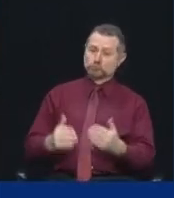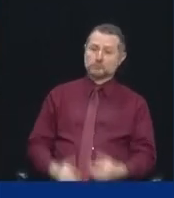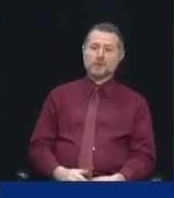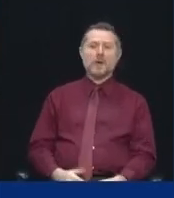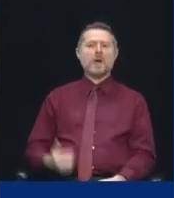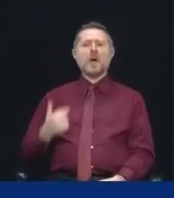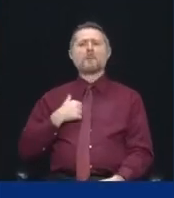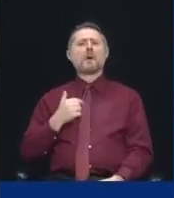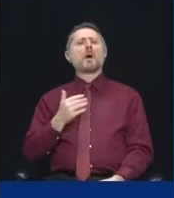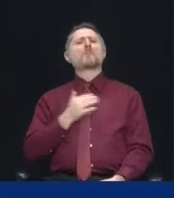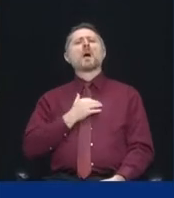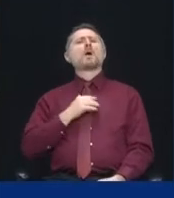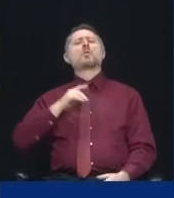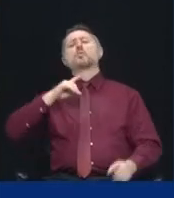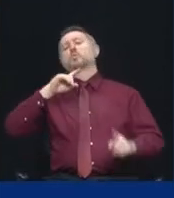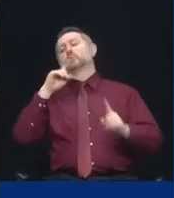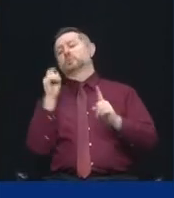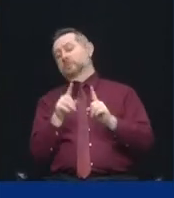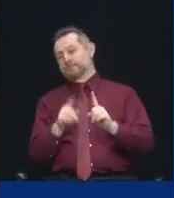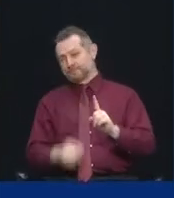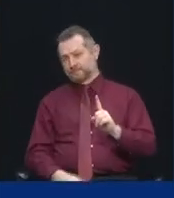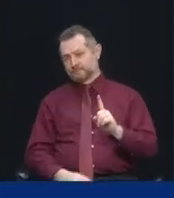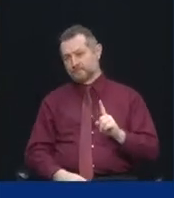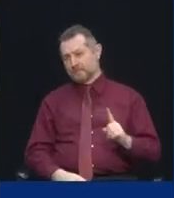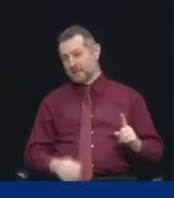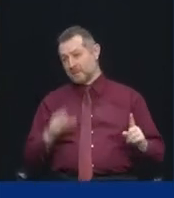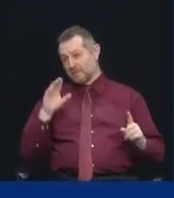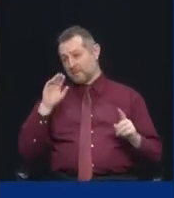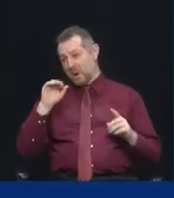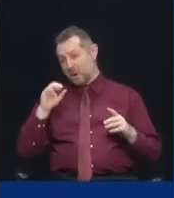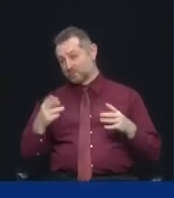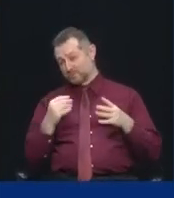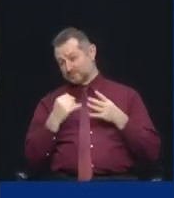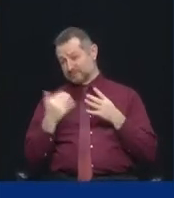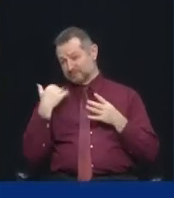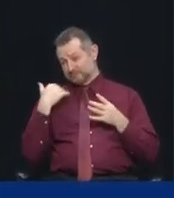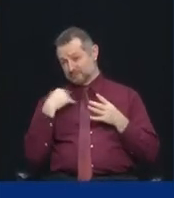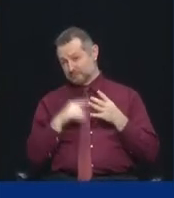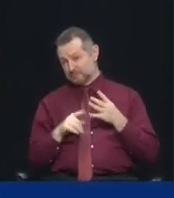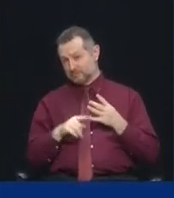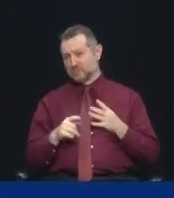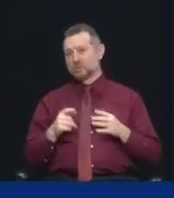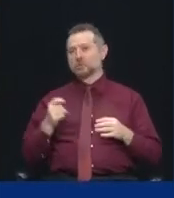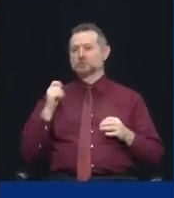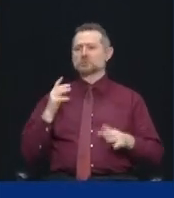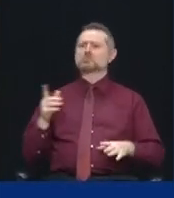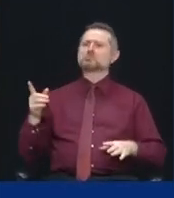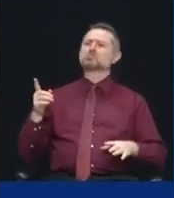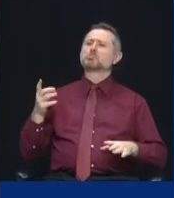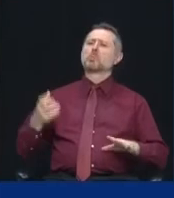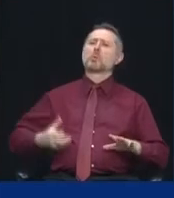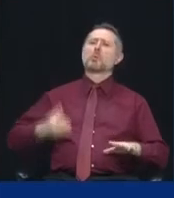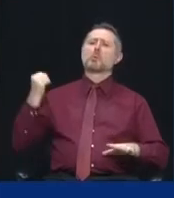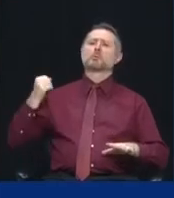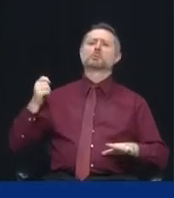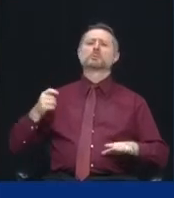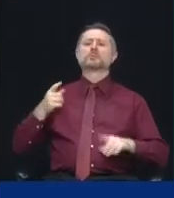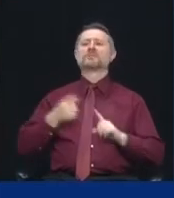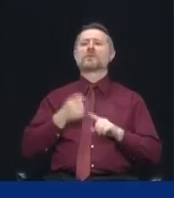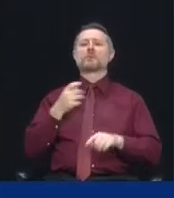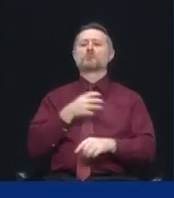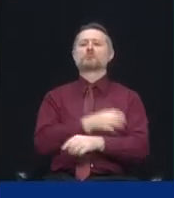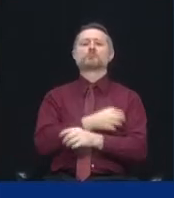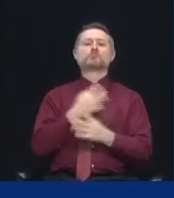ask, at the end of March, a judge found that your withholding vaccines from incarcerated people violated